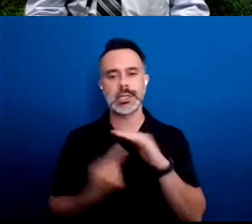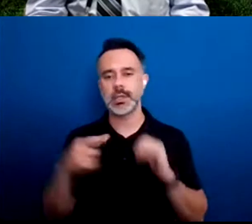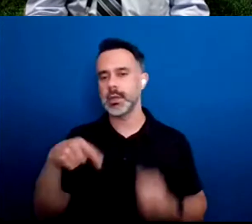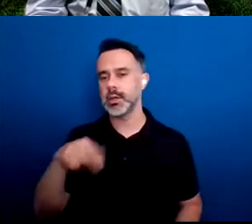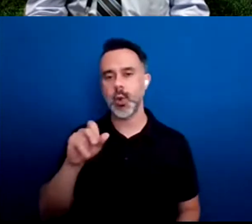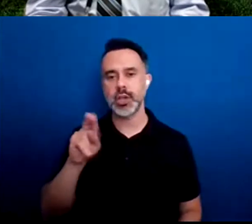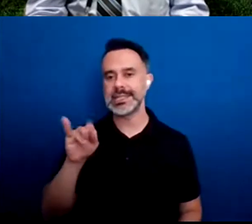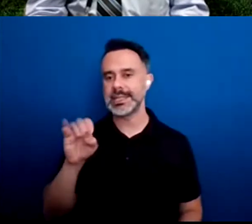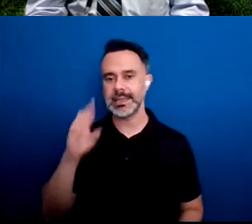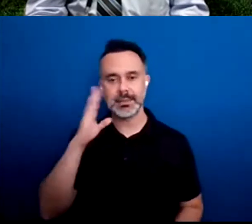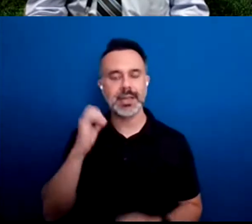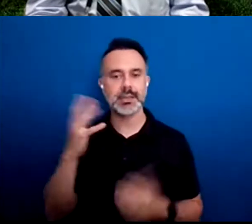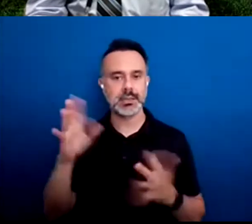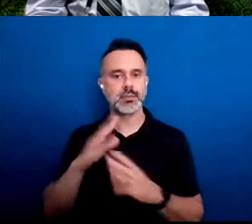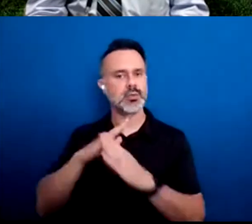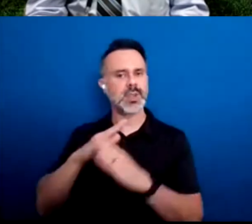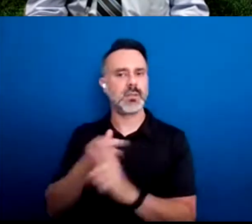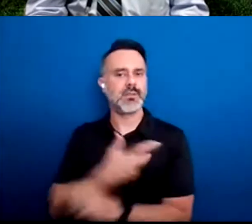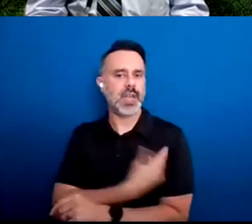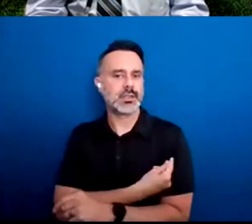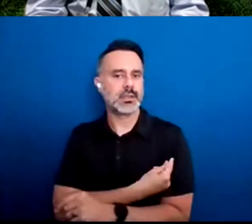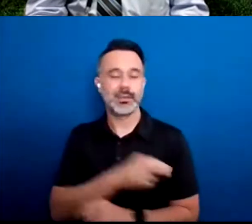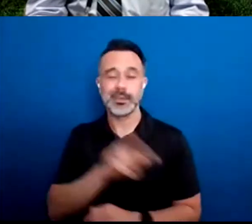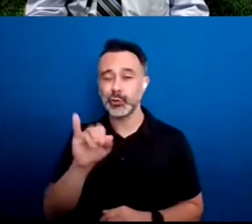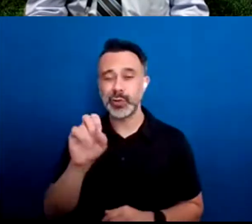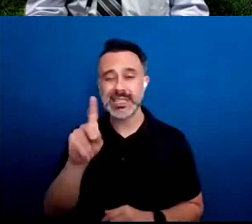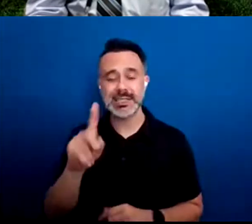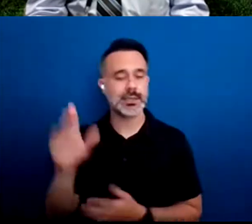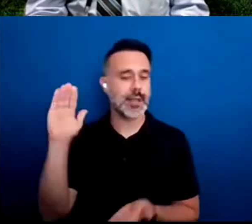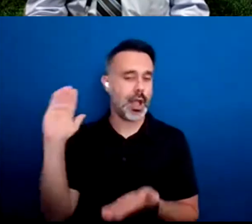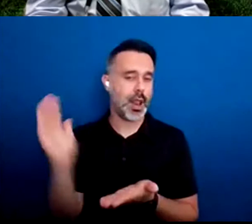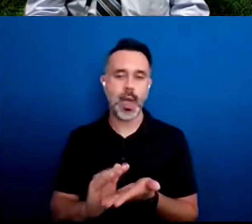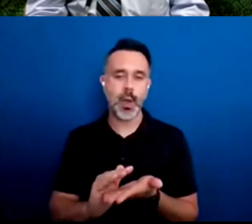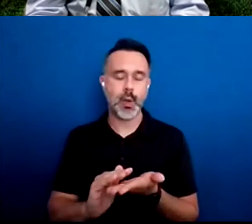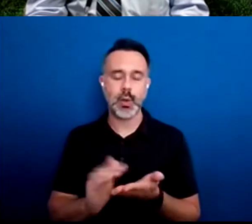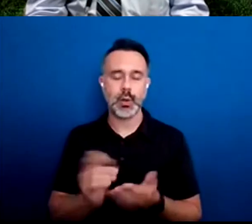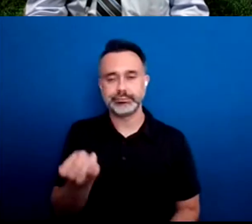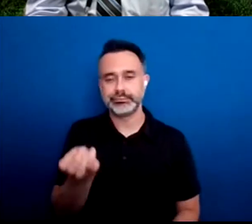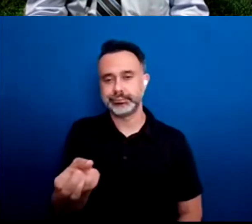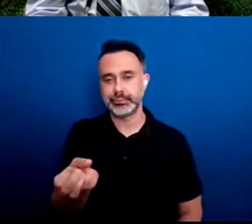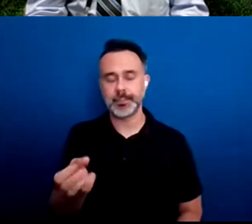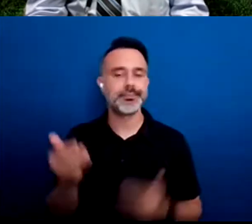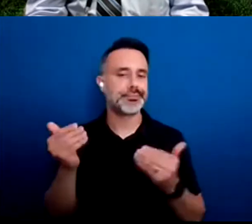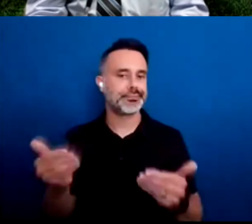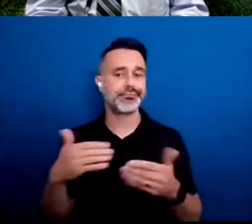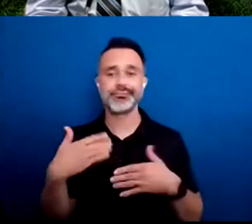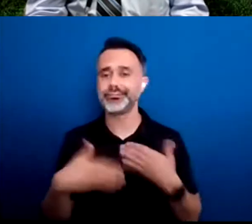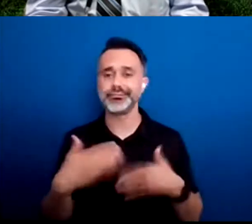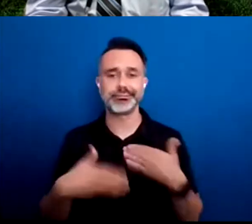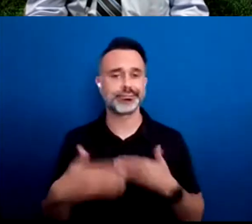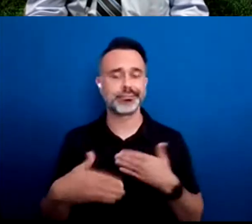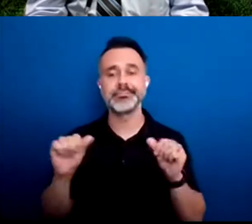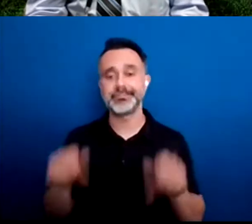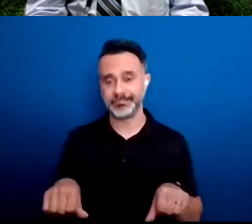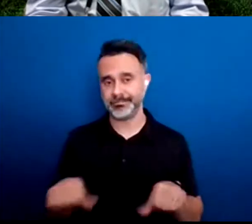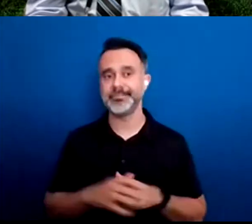very low. So they can just continue about their daily business.